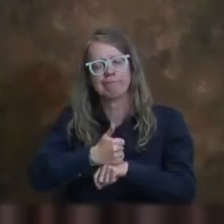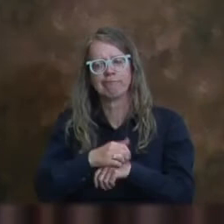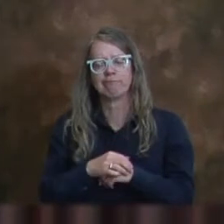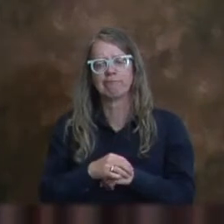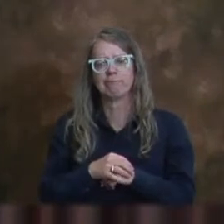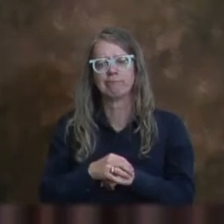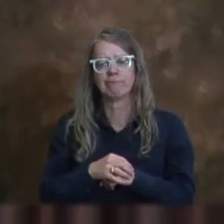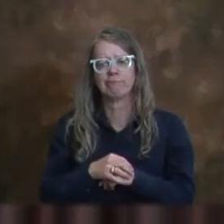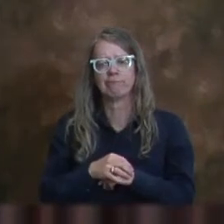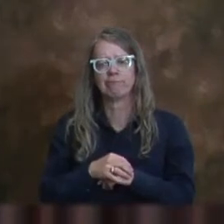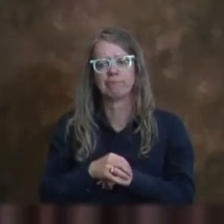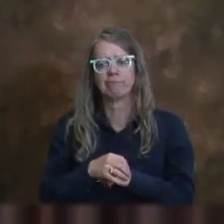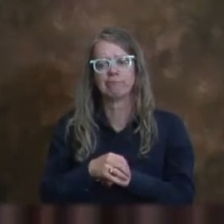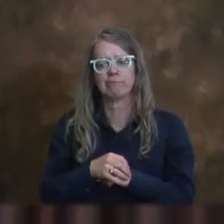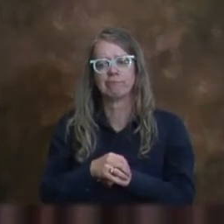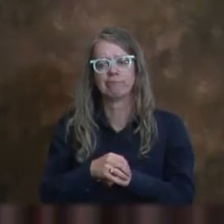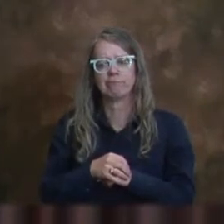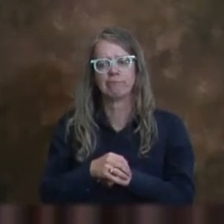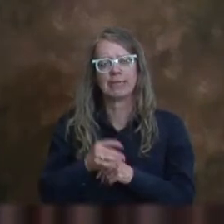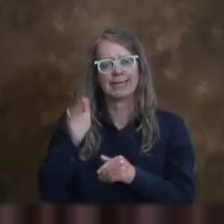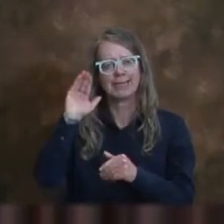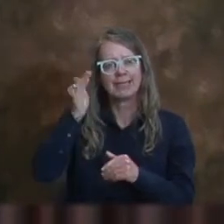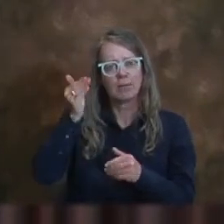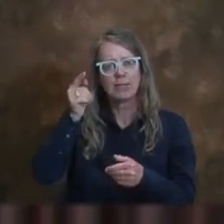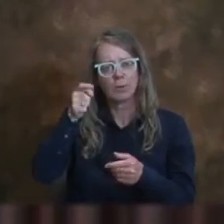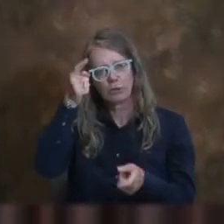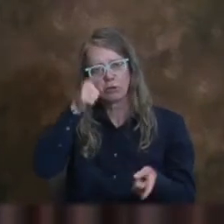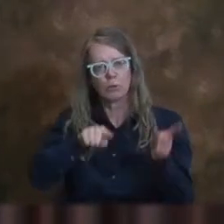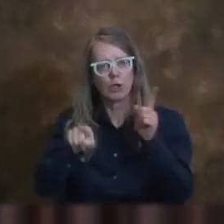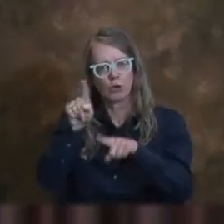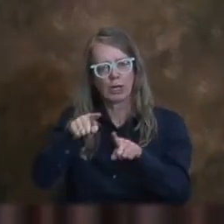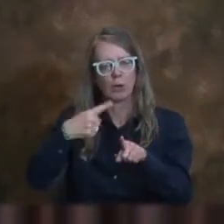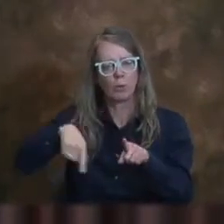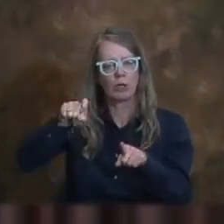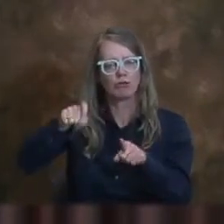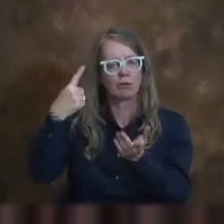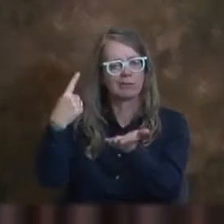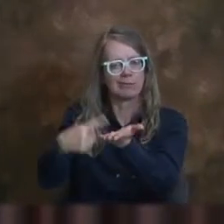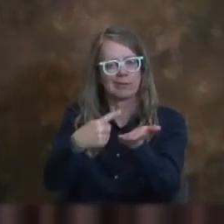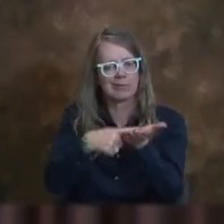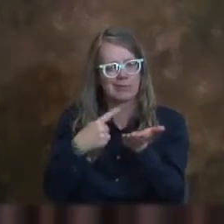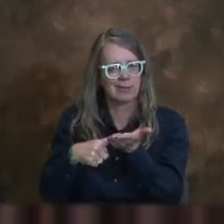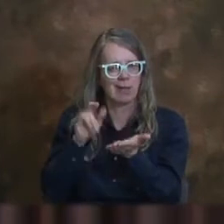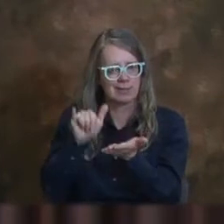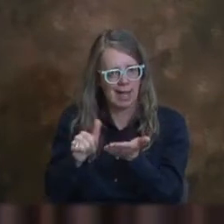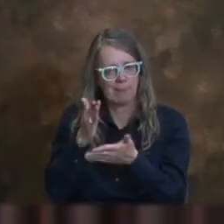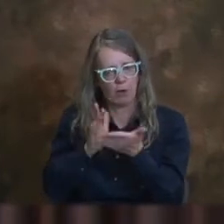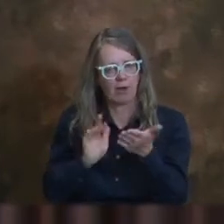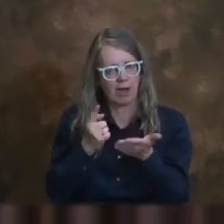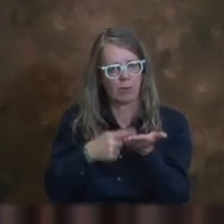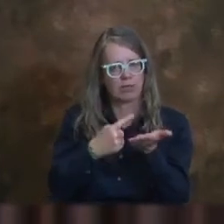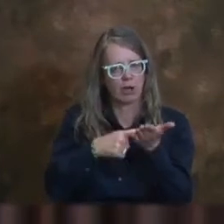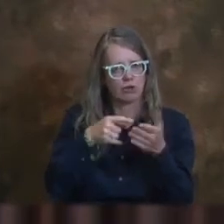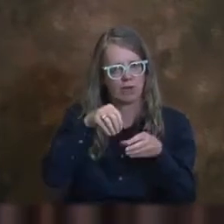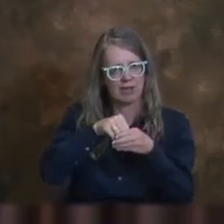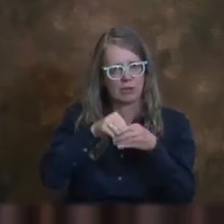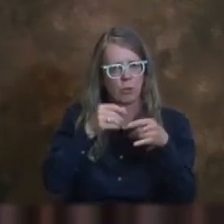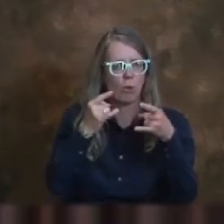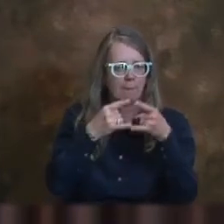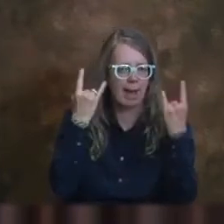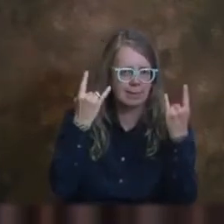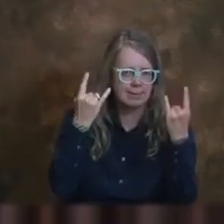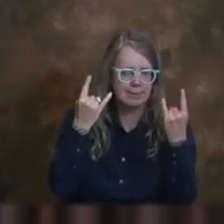if there's consensus to agree to that, we should have a discussion about that as part of our discussion of the indoor mask policy too, because they're kind of